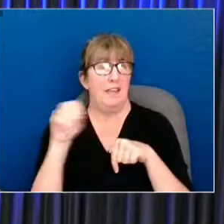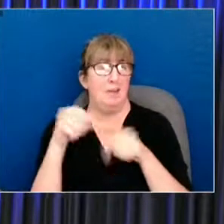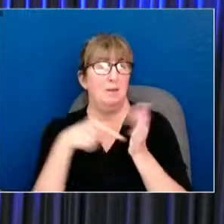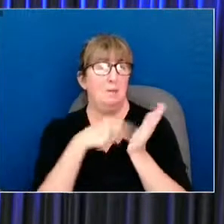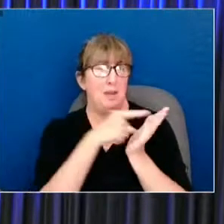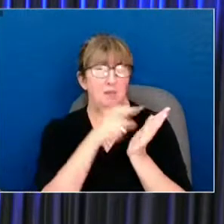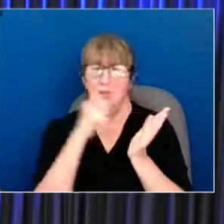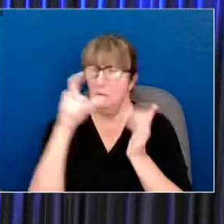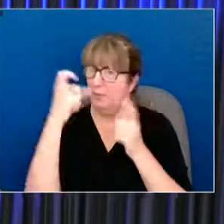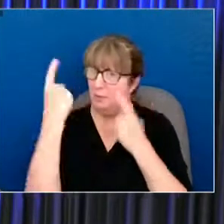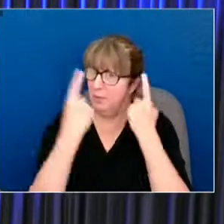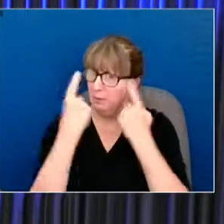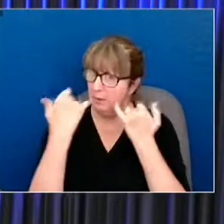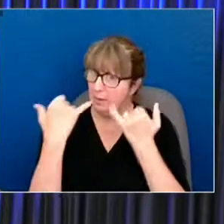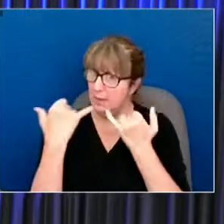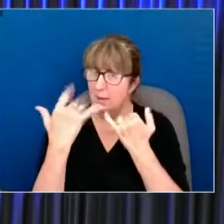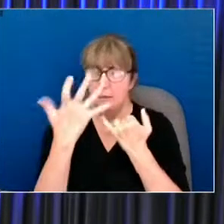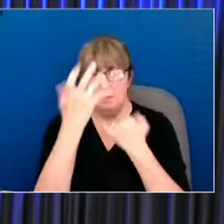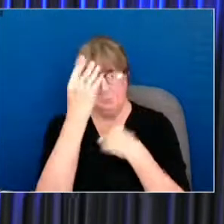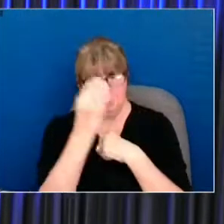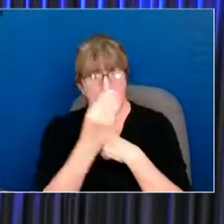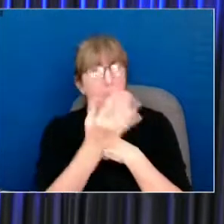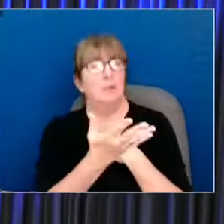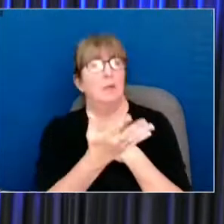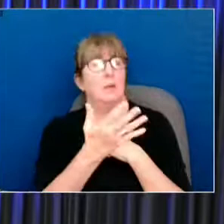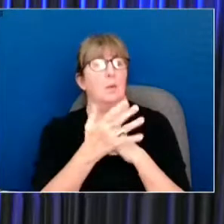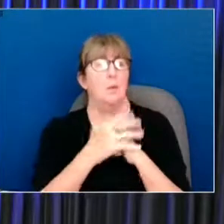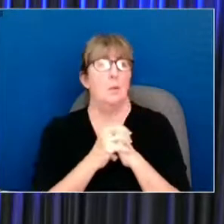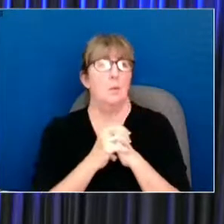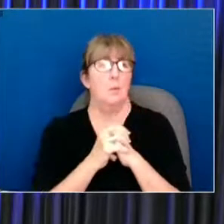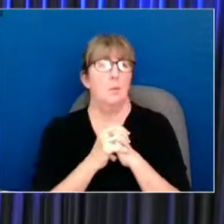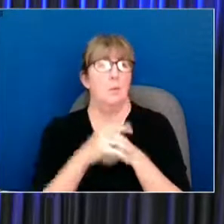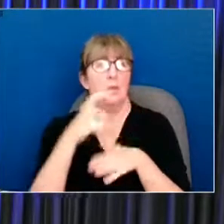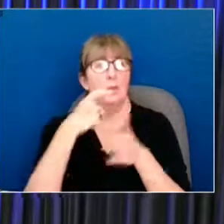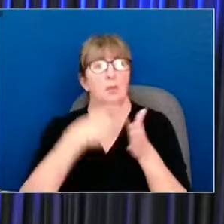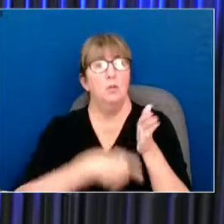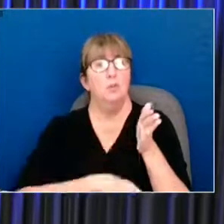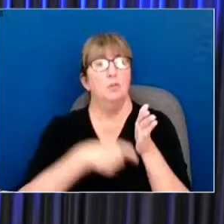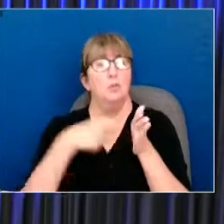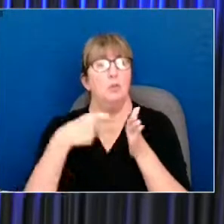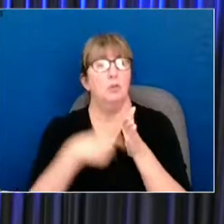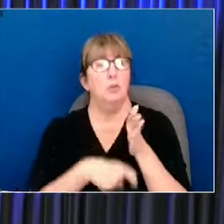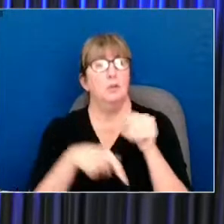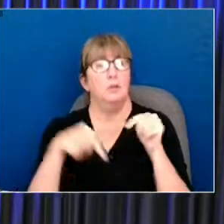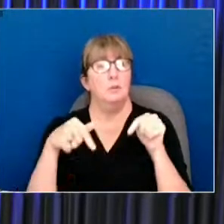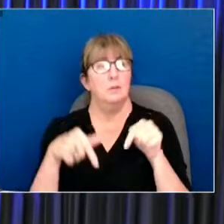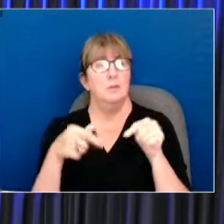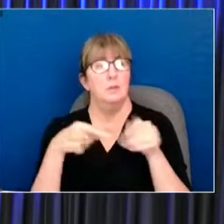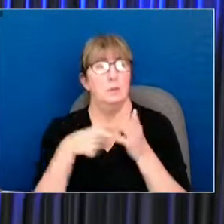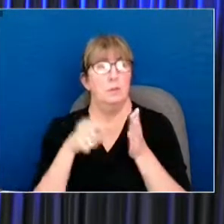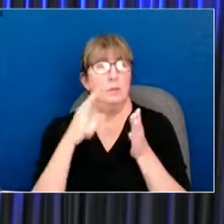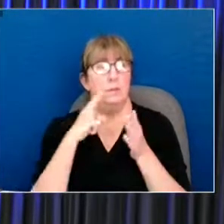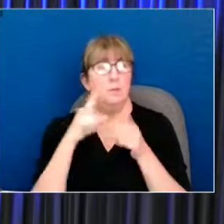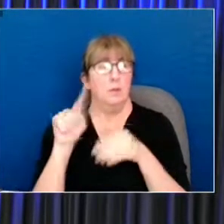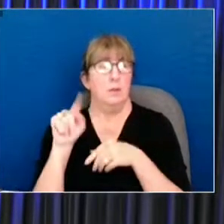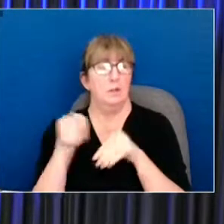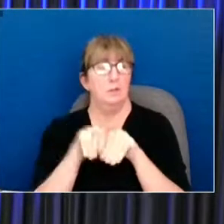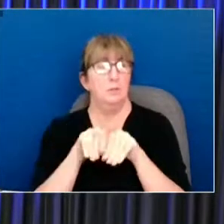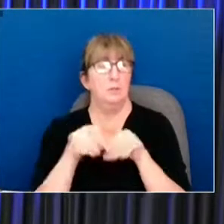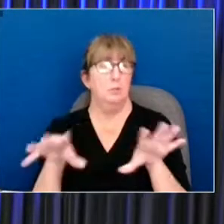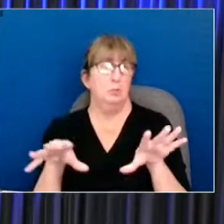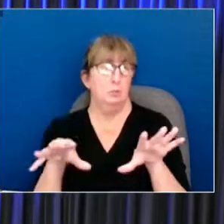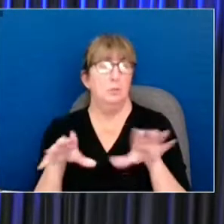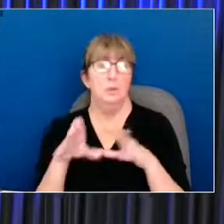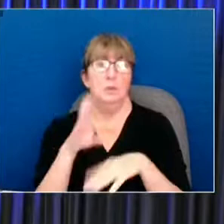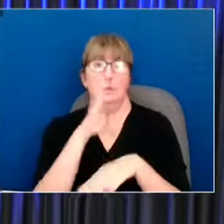now. But I did want to mention that your cost that the county is paying for television distribution is a flat fee.